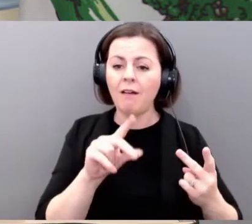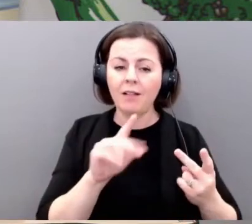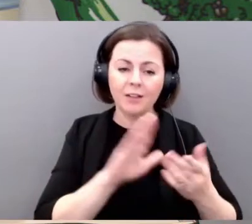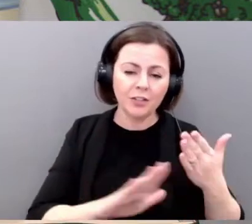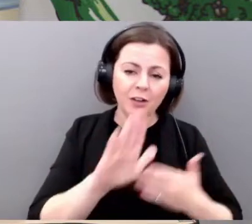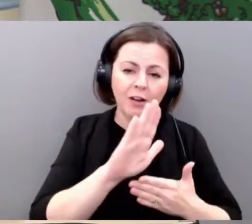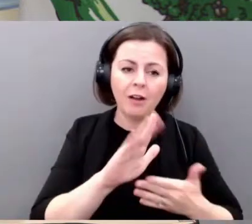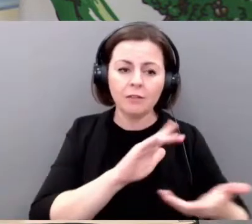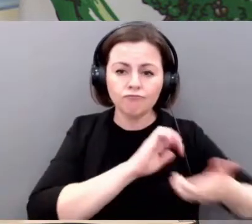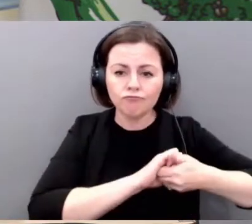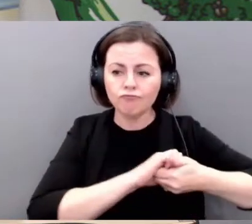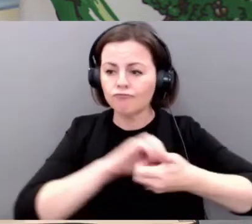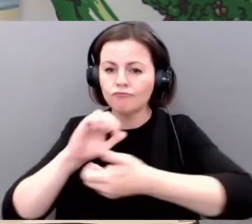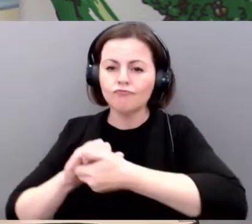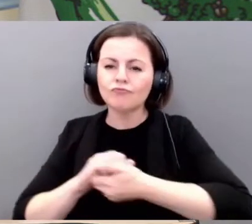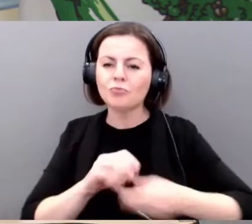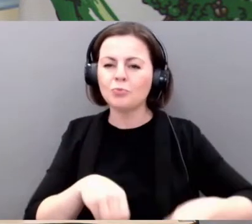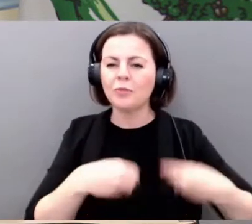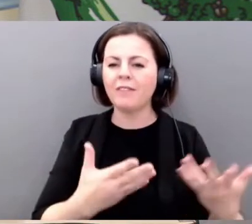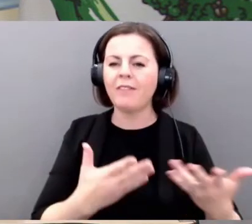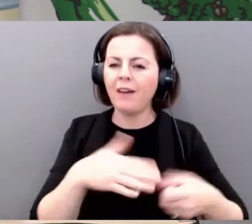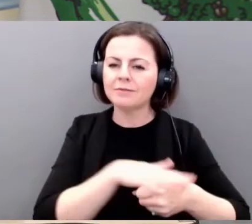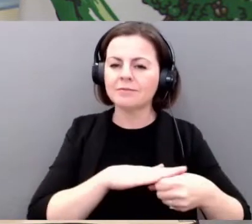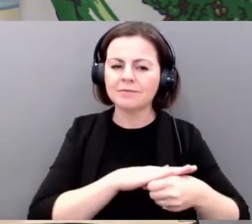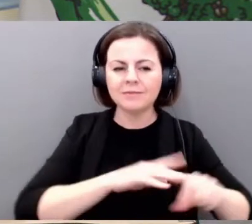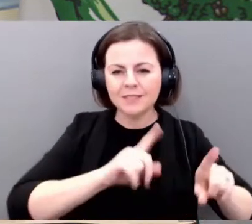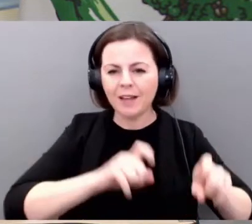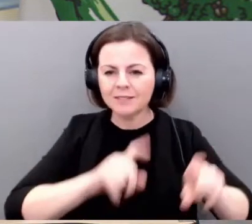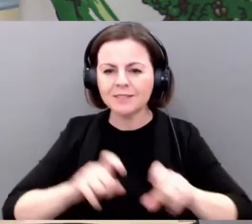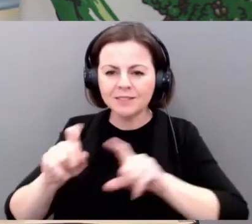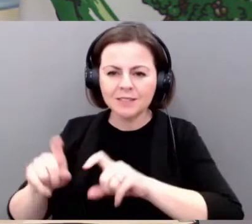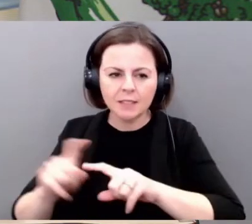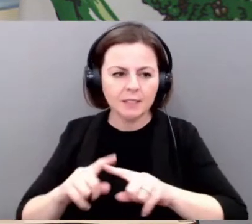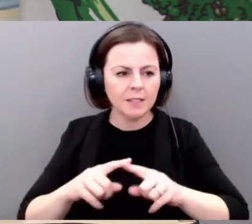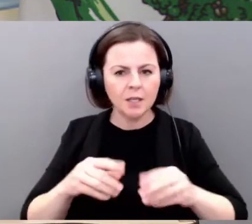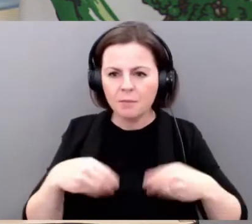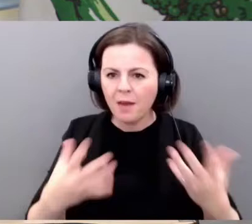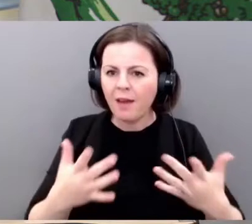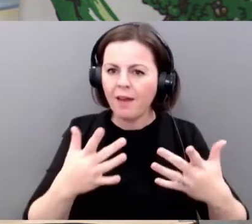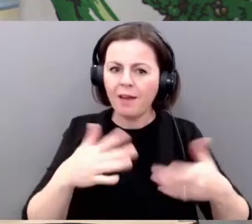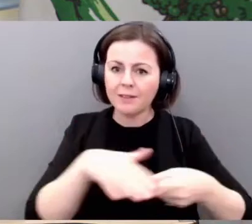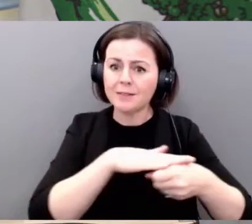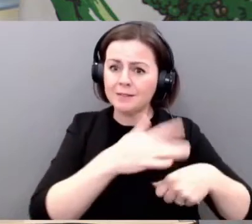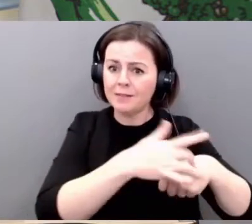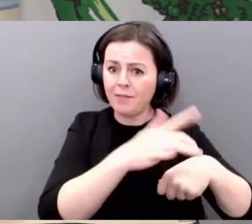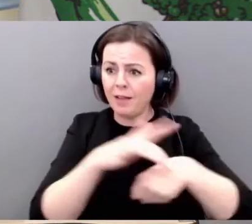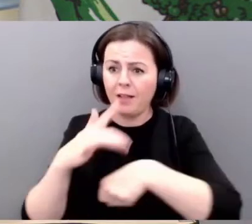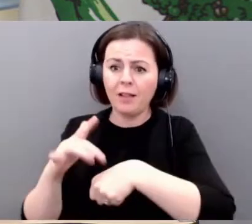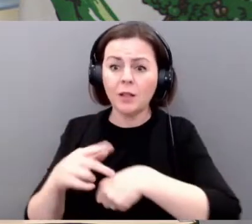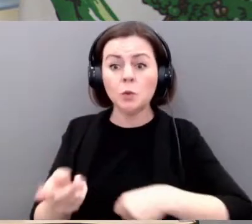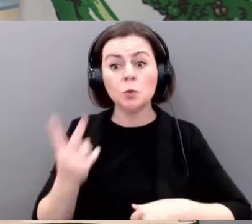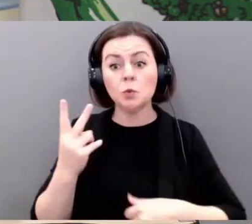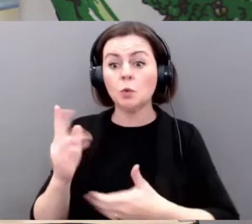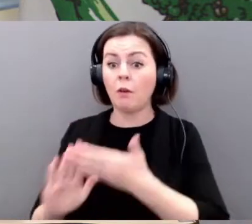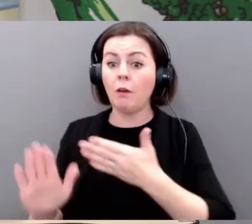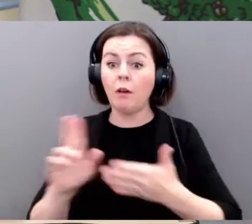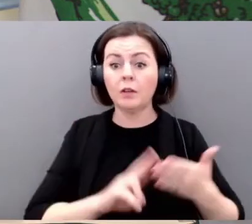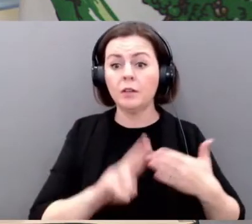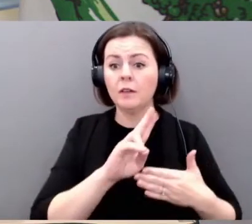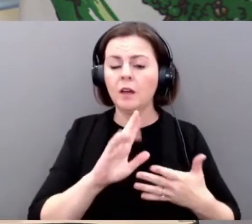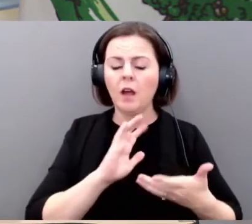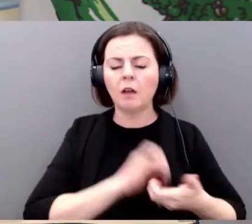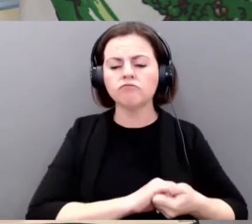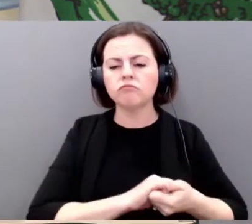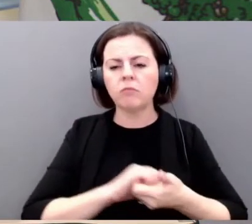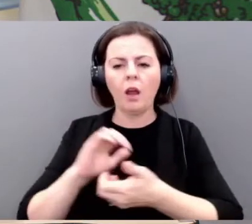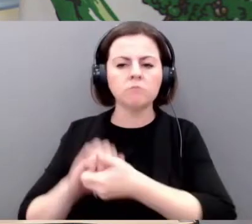students, for pulling together facility space. These two institutions have been with us each and every step of the way